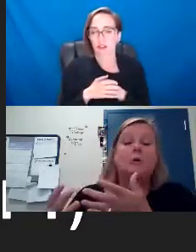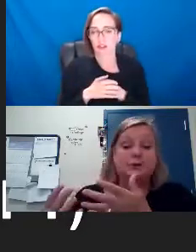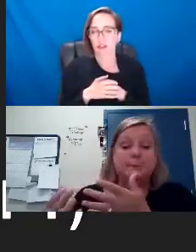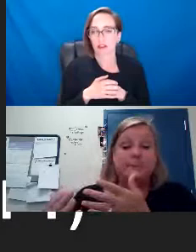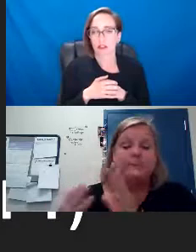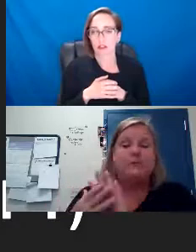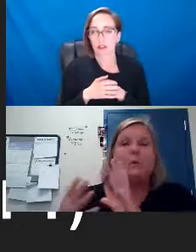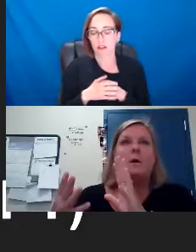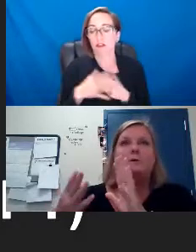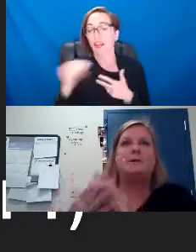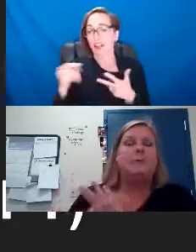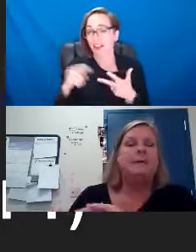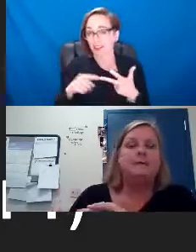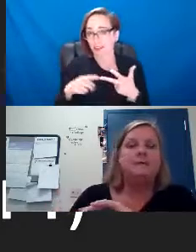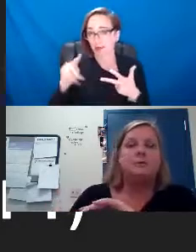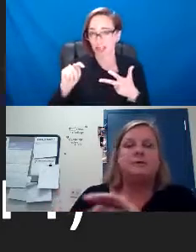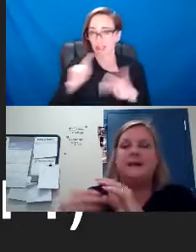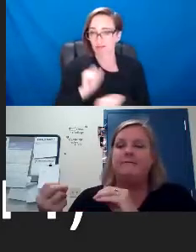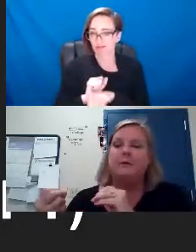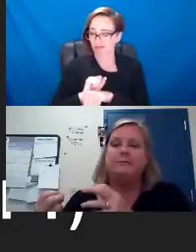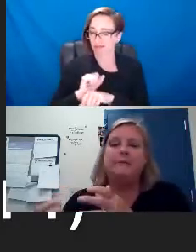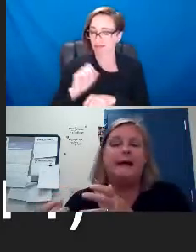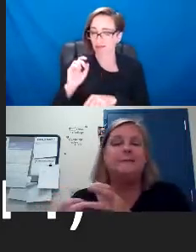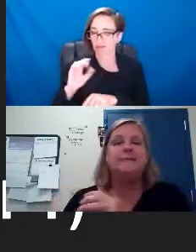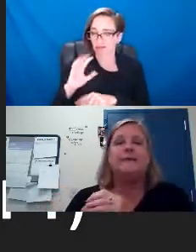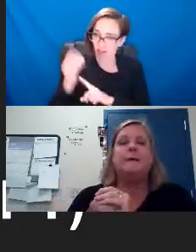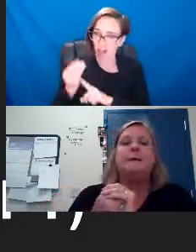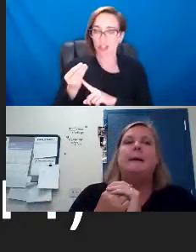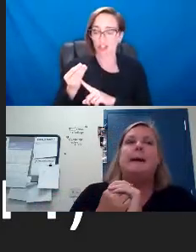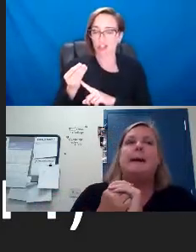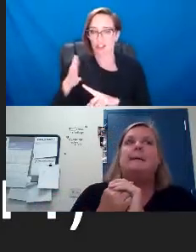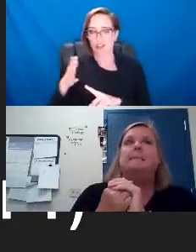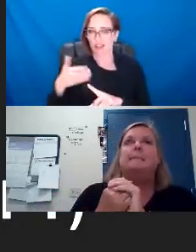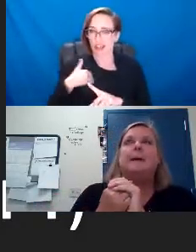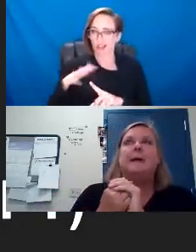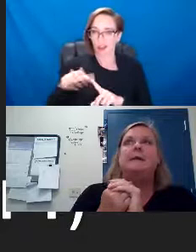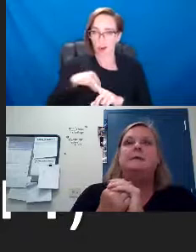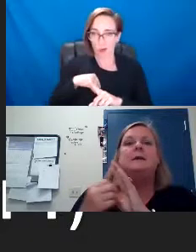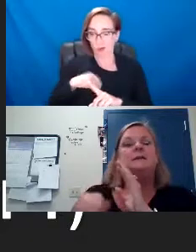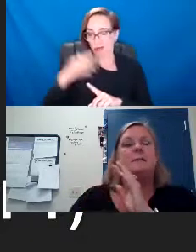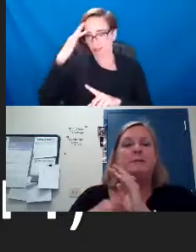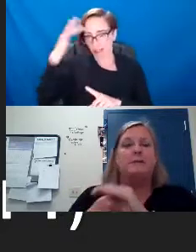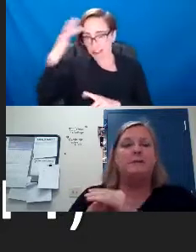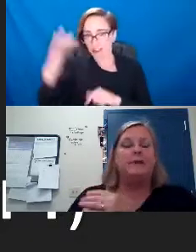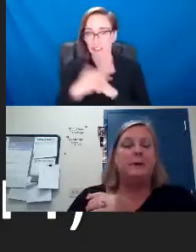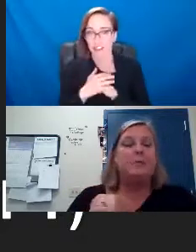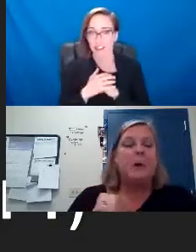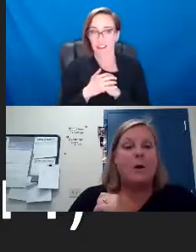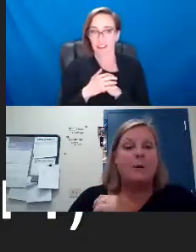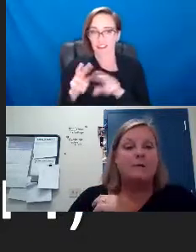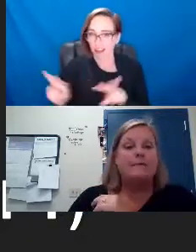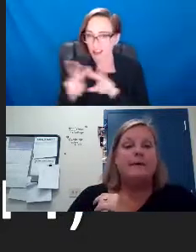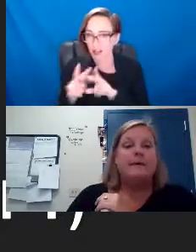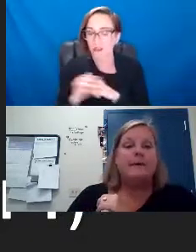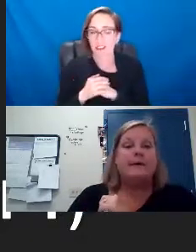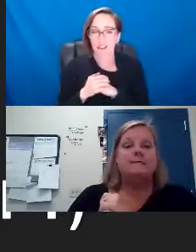It's a culture for deaf-blind individuals. They have their own philosophy. And it's something that they're very